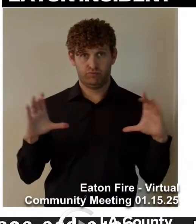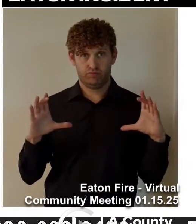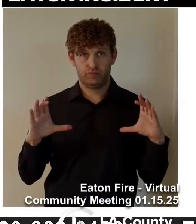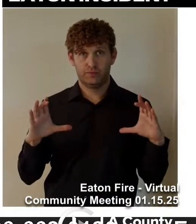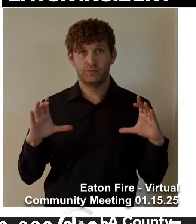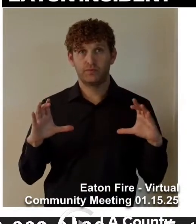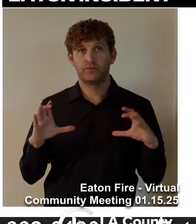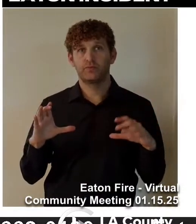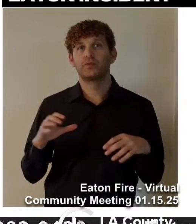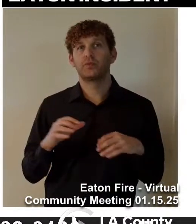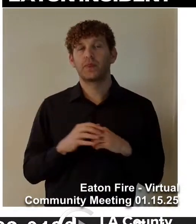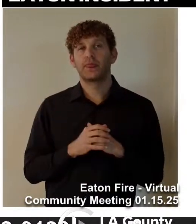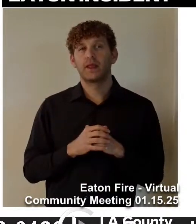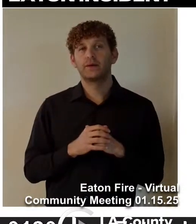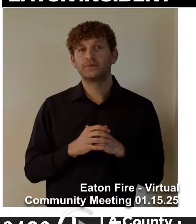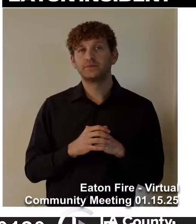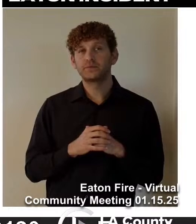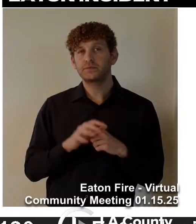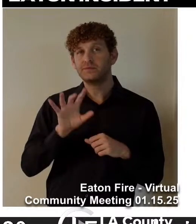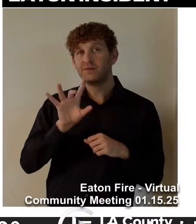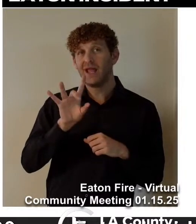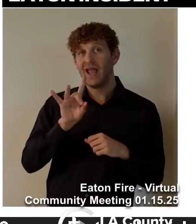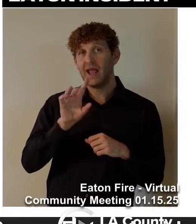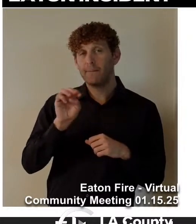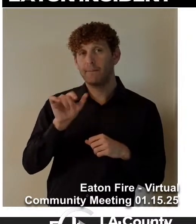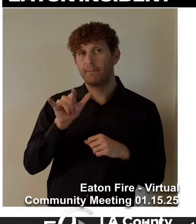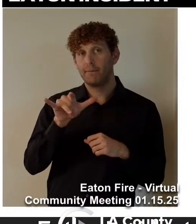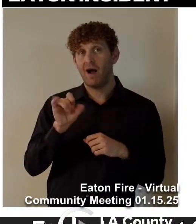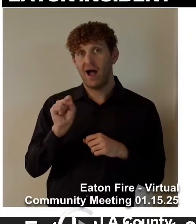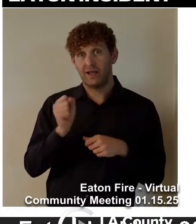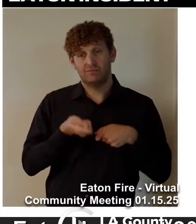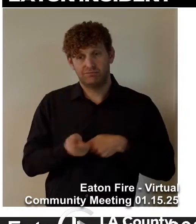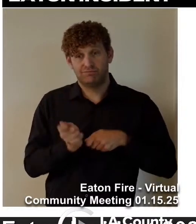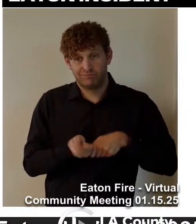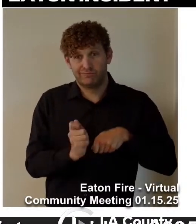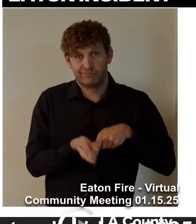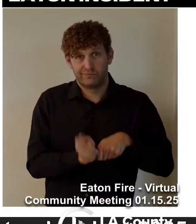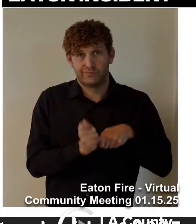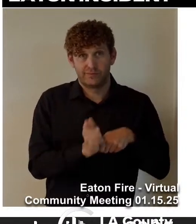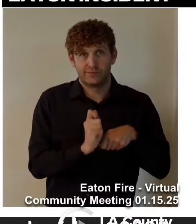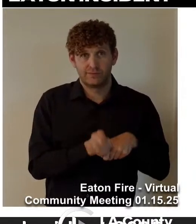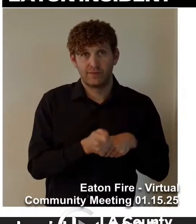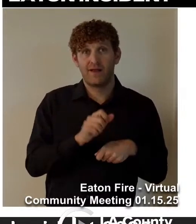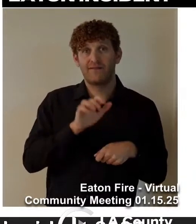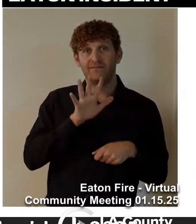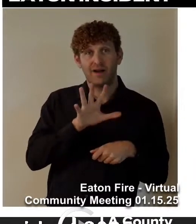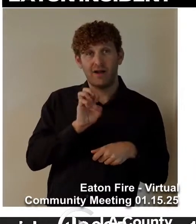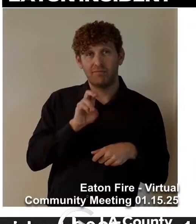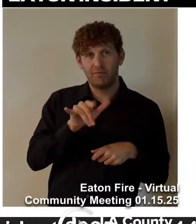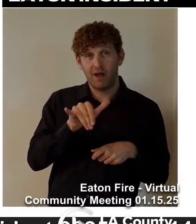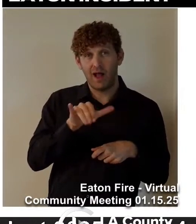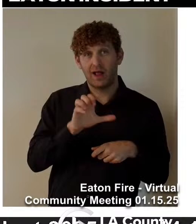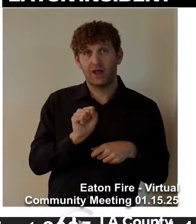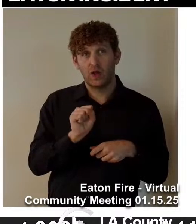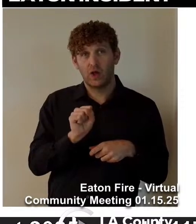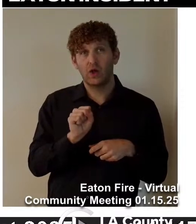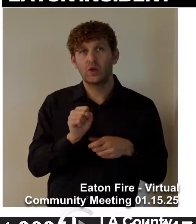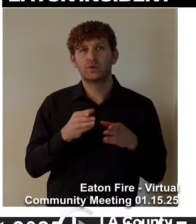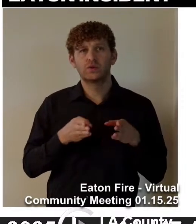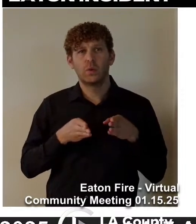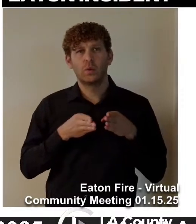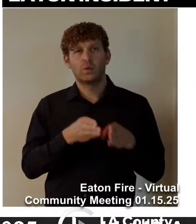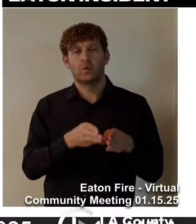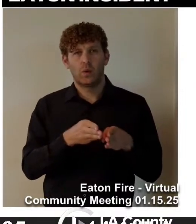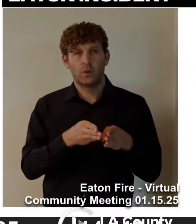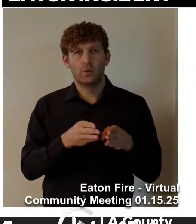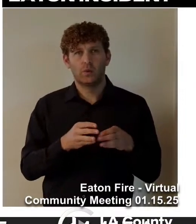8 miles is hand line, and 5 miles of it is road that is used as line. Additionally,